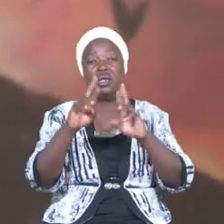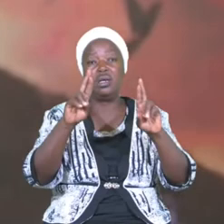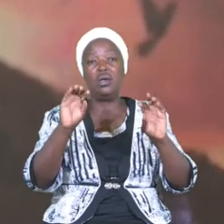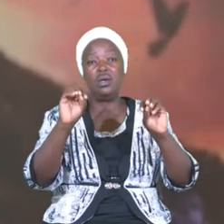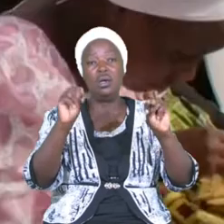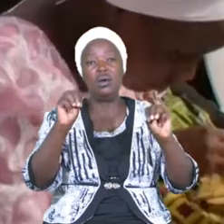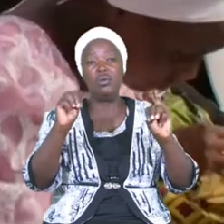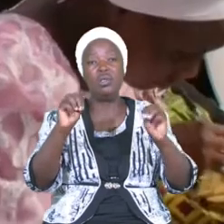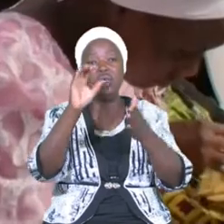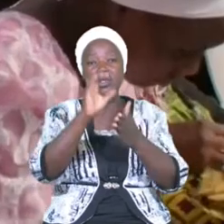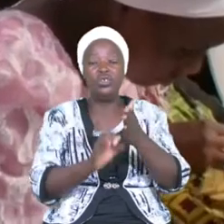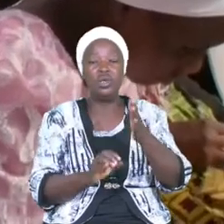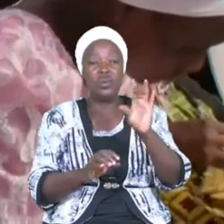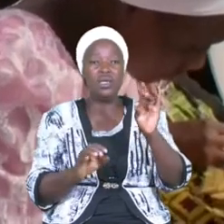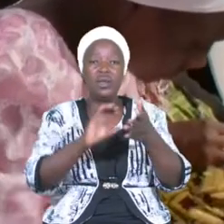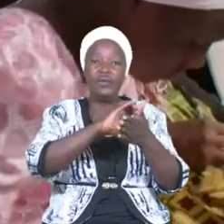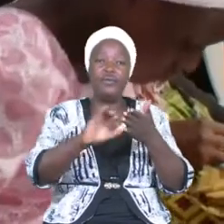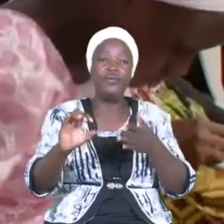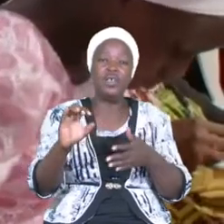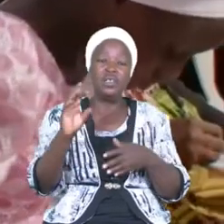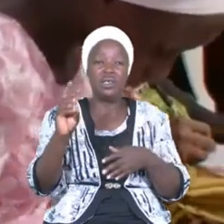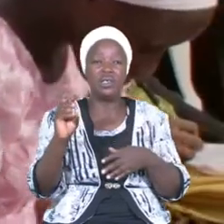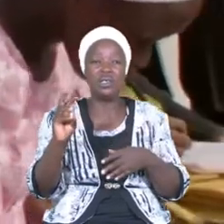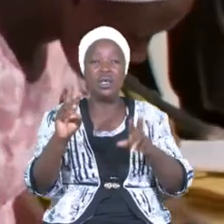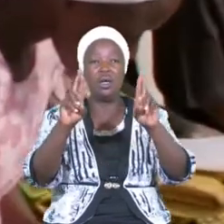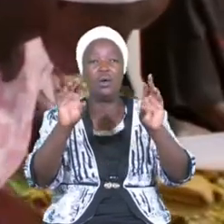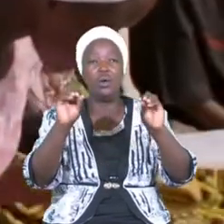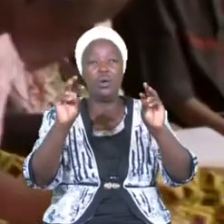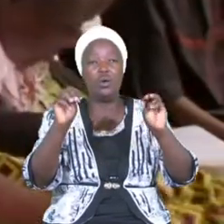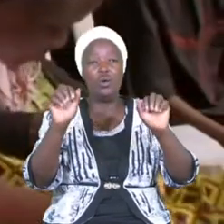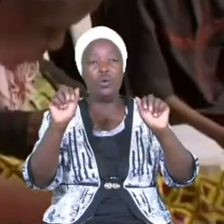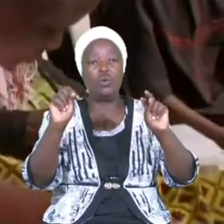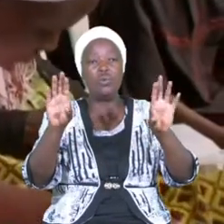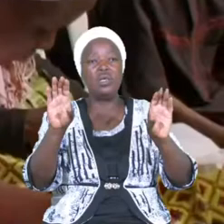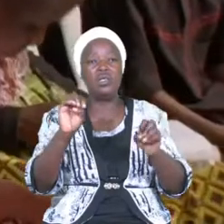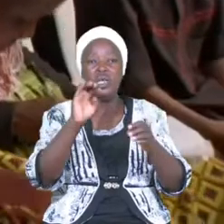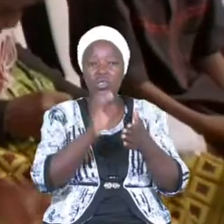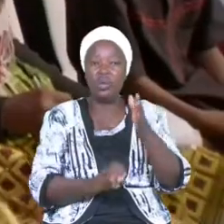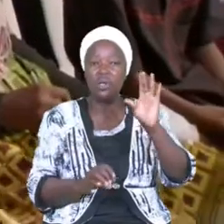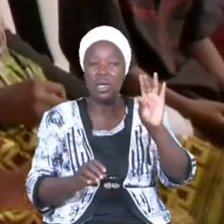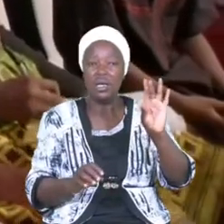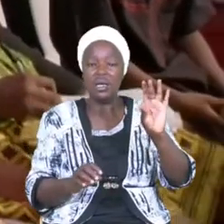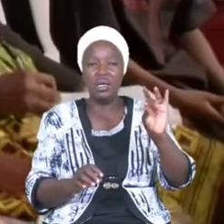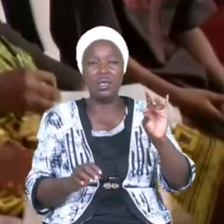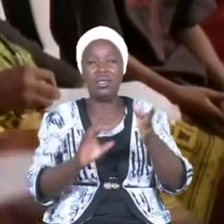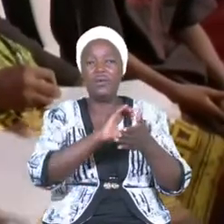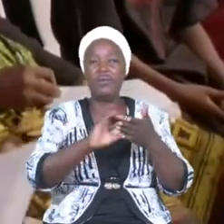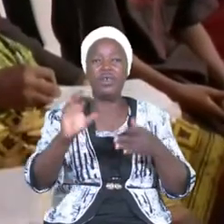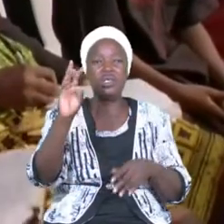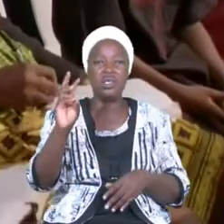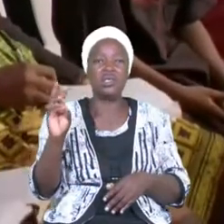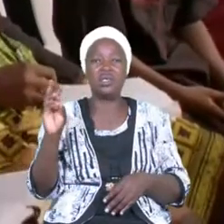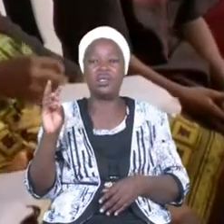8. I'm reading from verse 6. Romans chapter 8, reading from verse